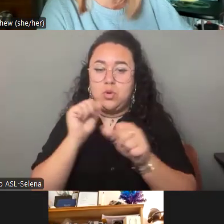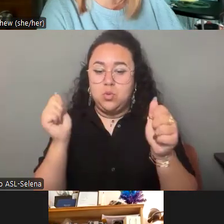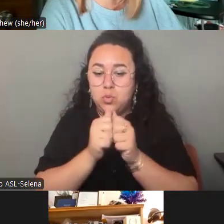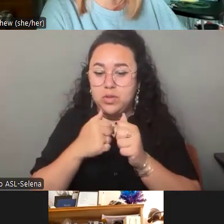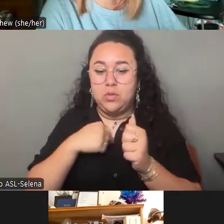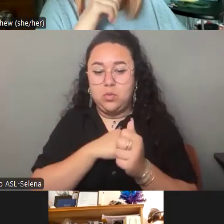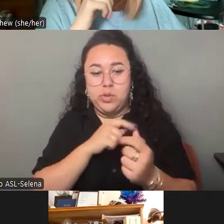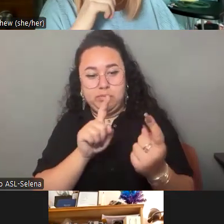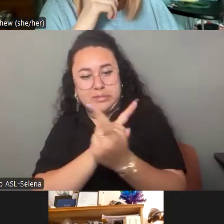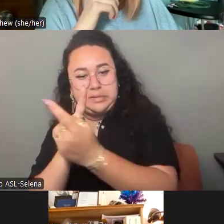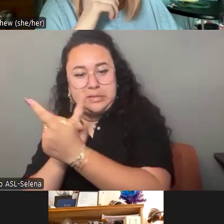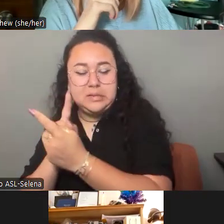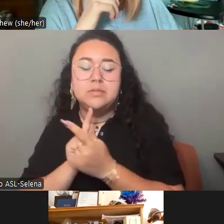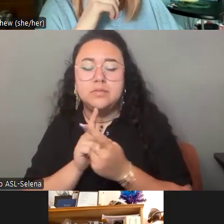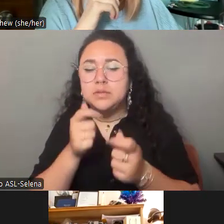encounter,